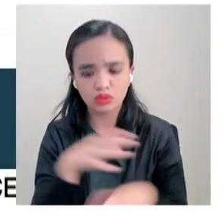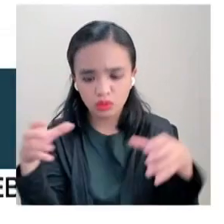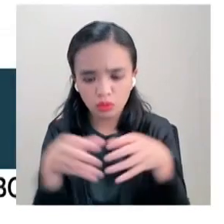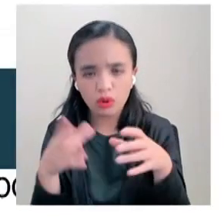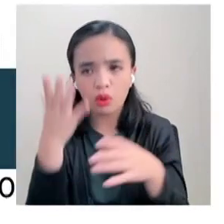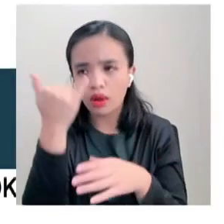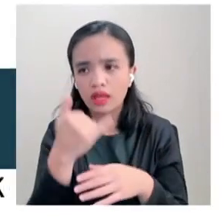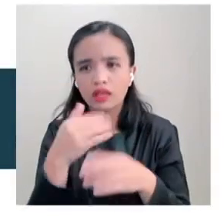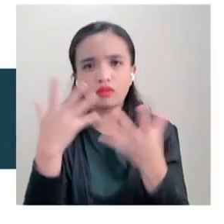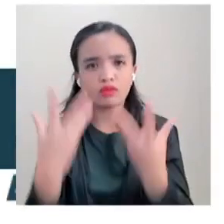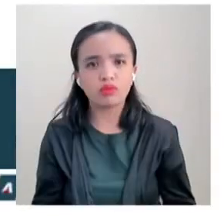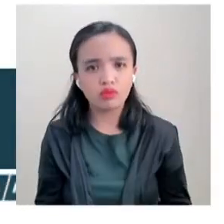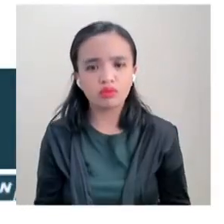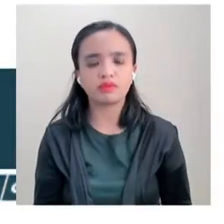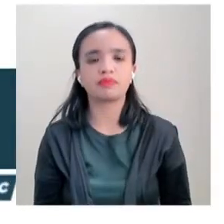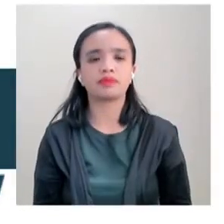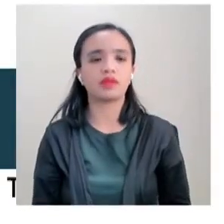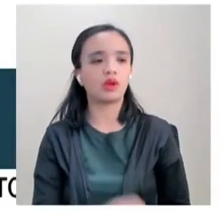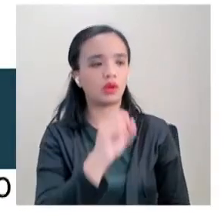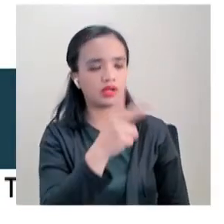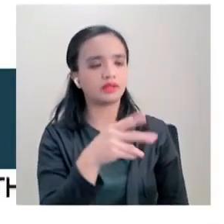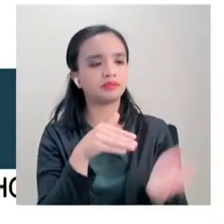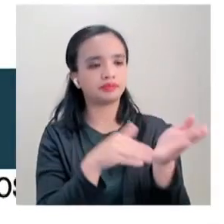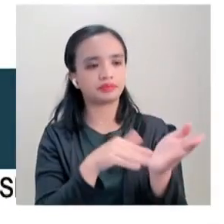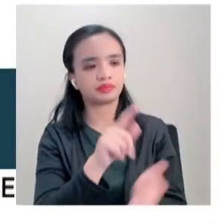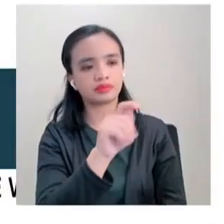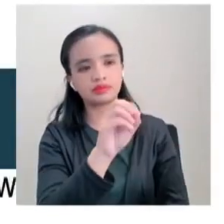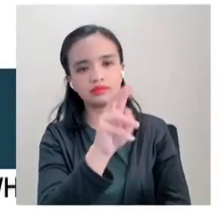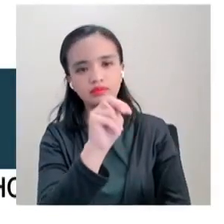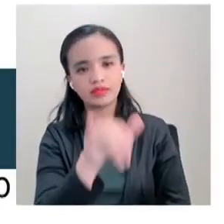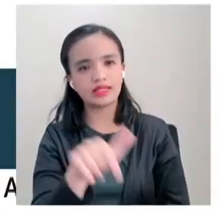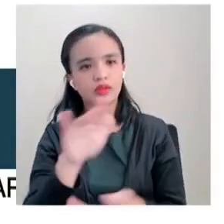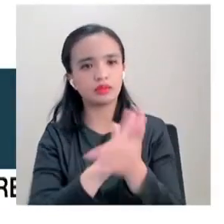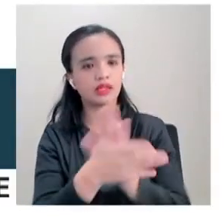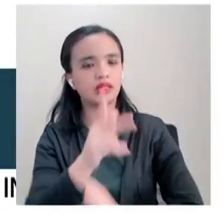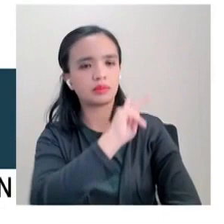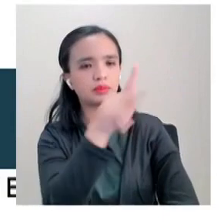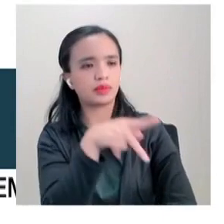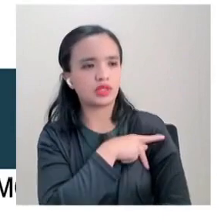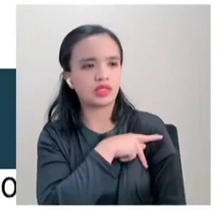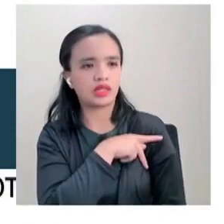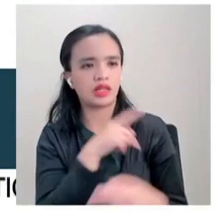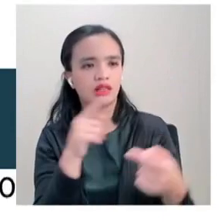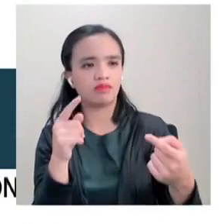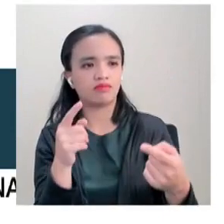Okay, Congresswoman Dr. Tony Lechon calling this personal destruction. How would you call it?